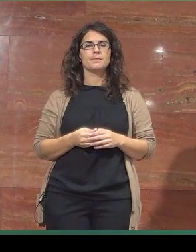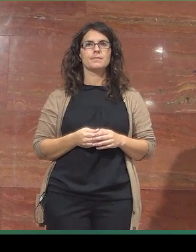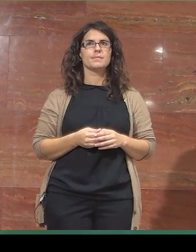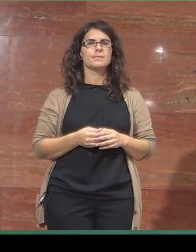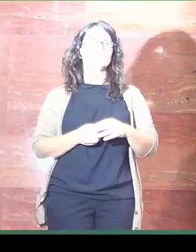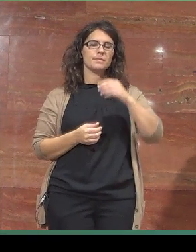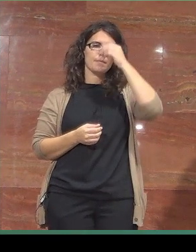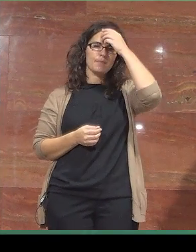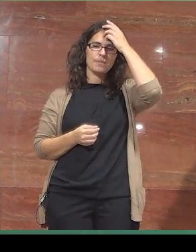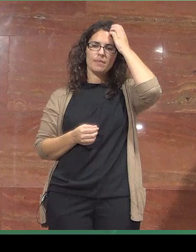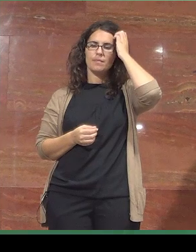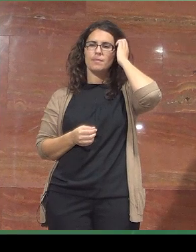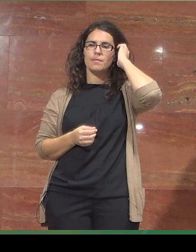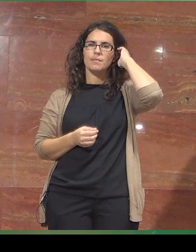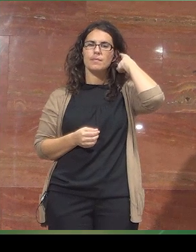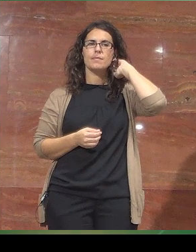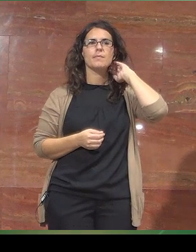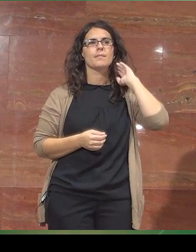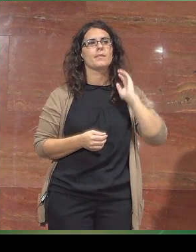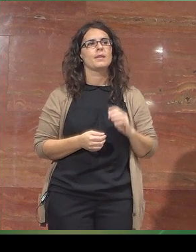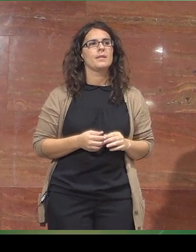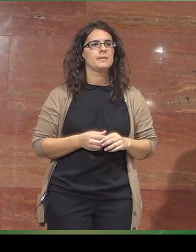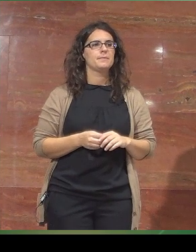really the Olympics in 2012.